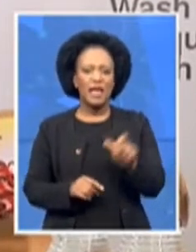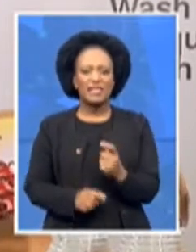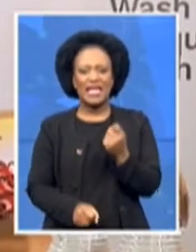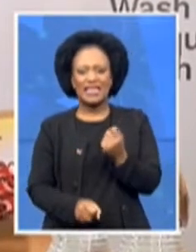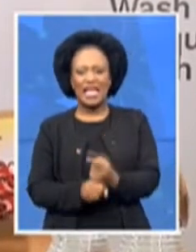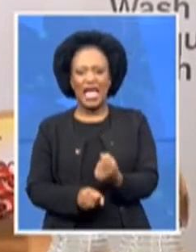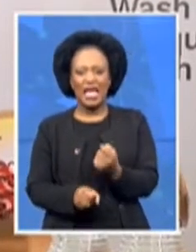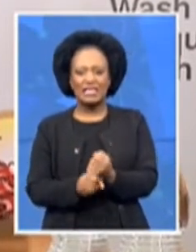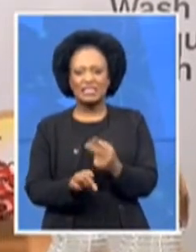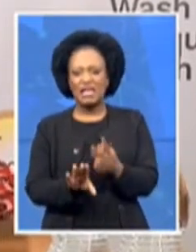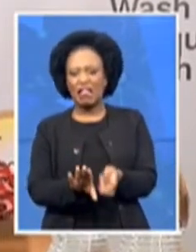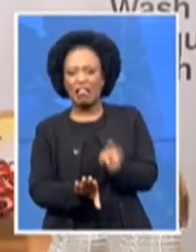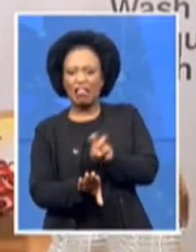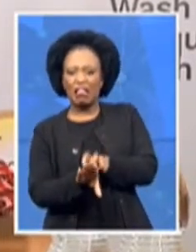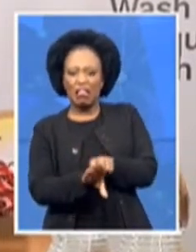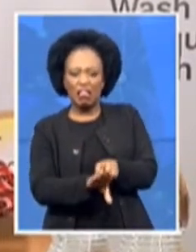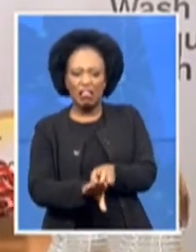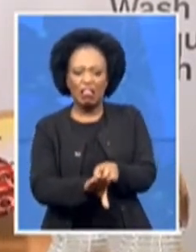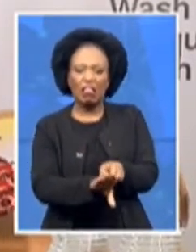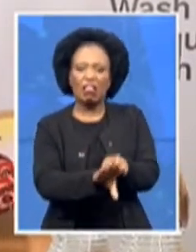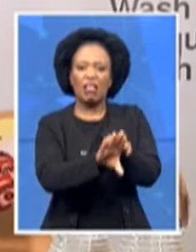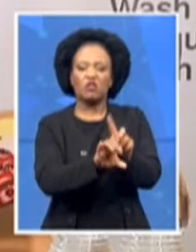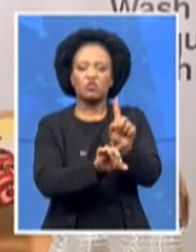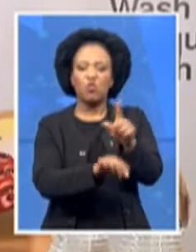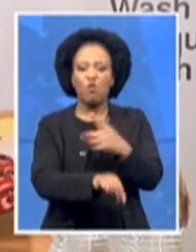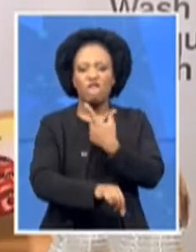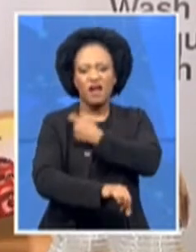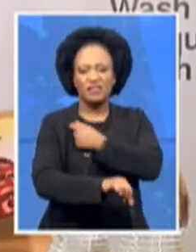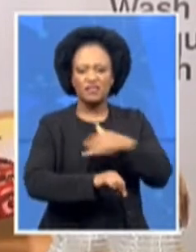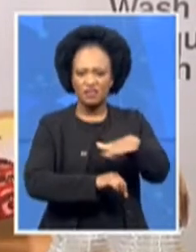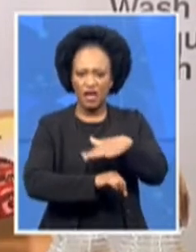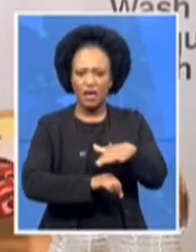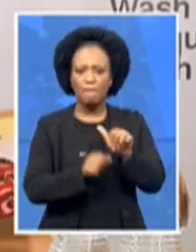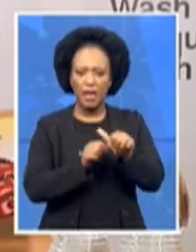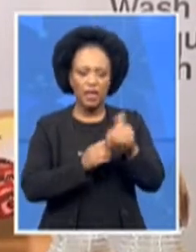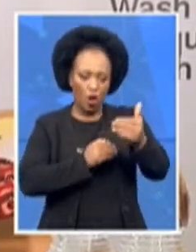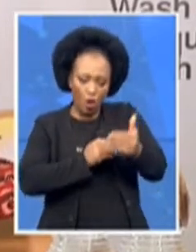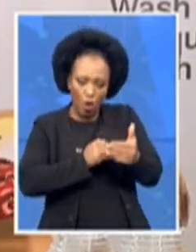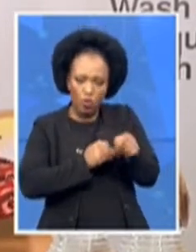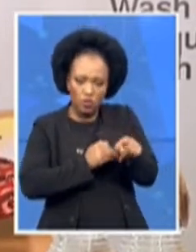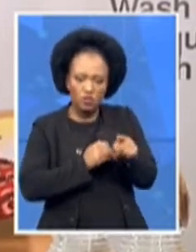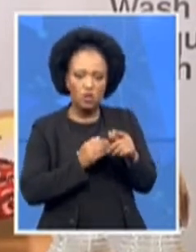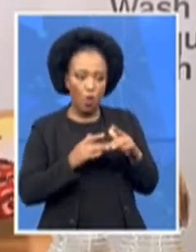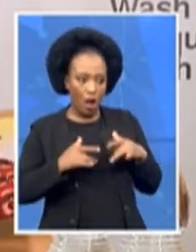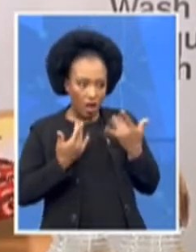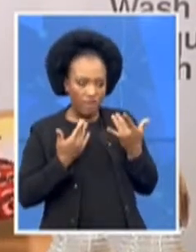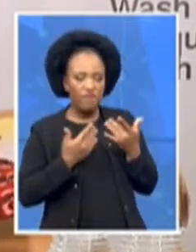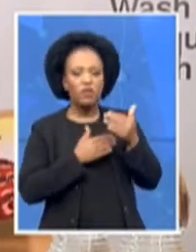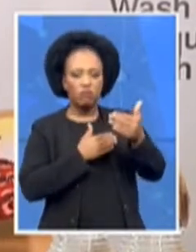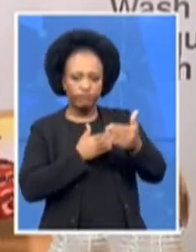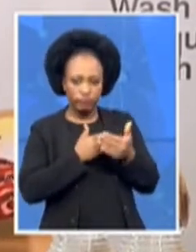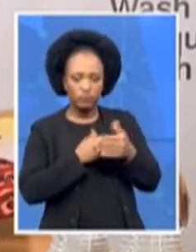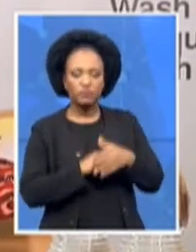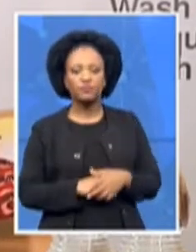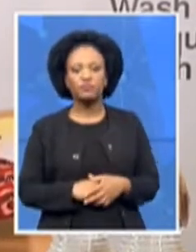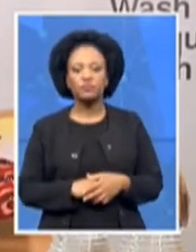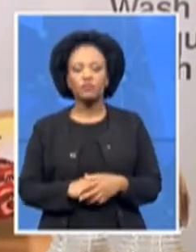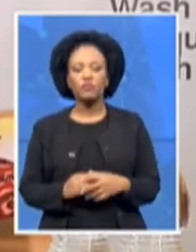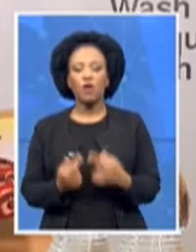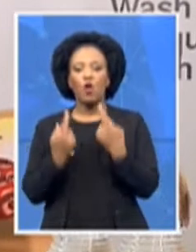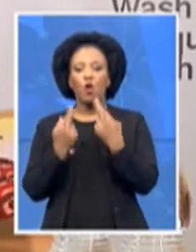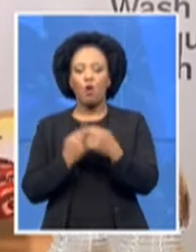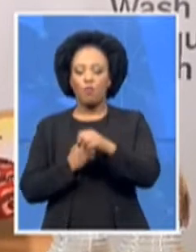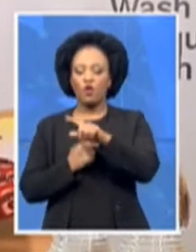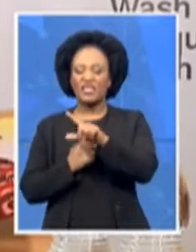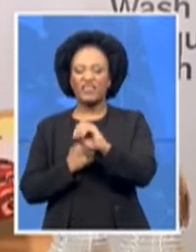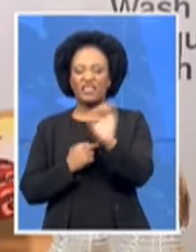it closer to where you are staying. With the hope of the 70%, we are actually saying if we